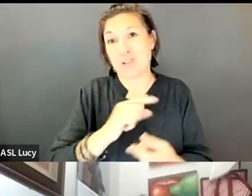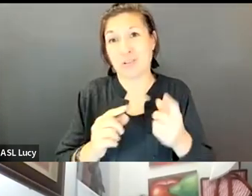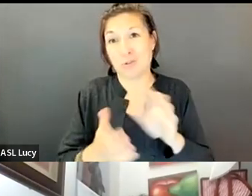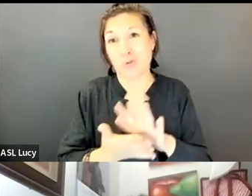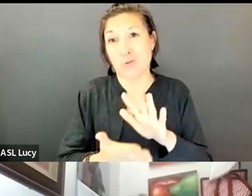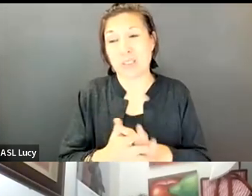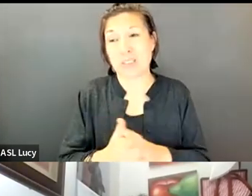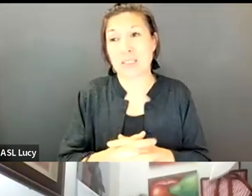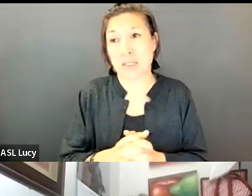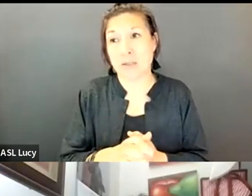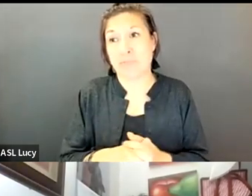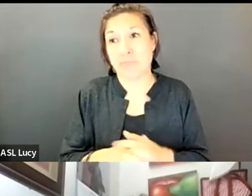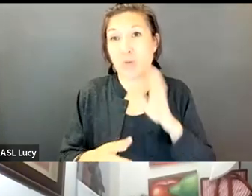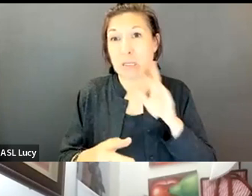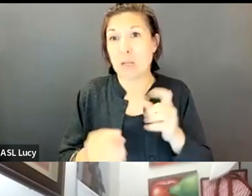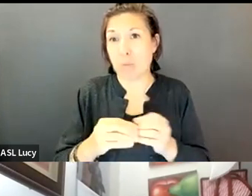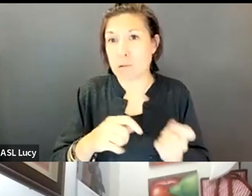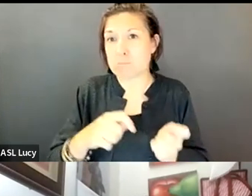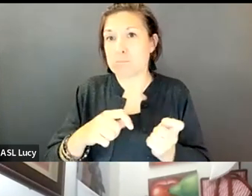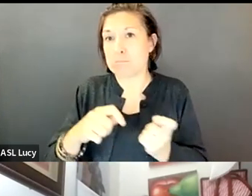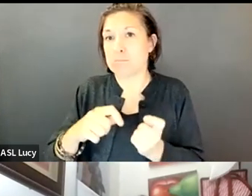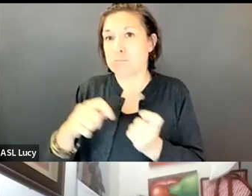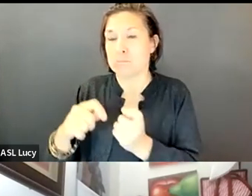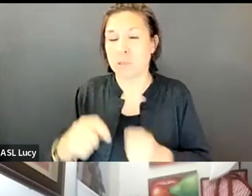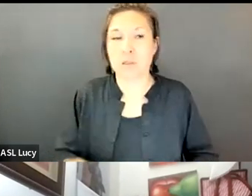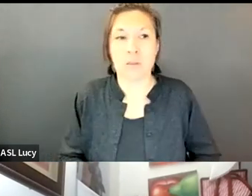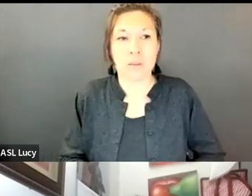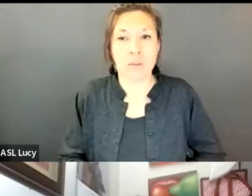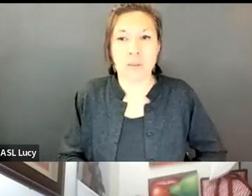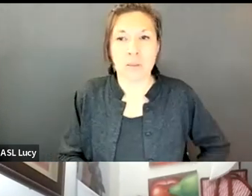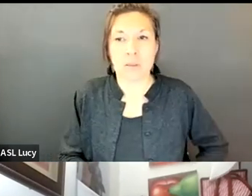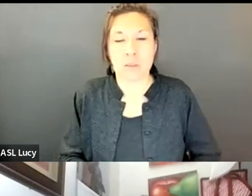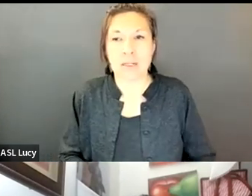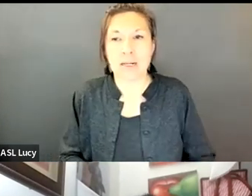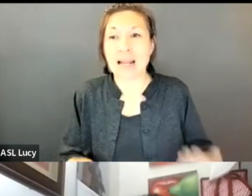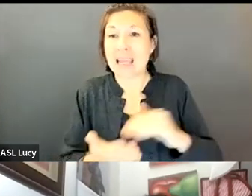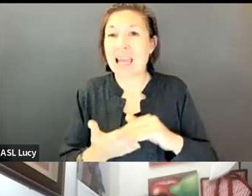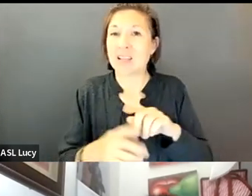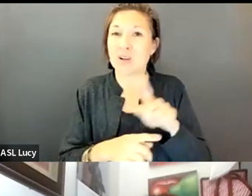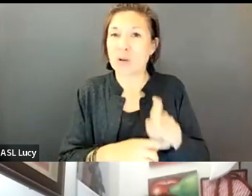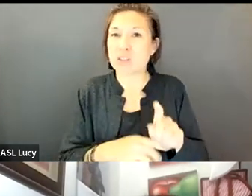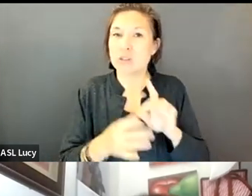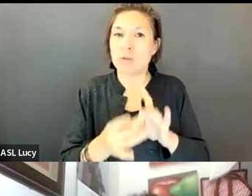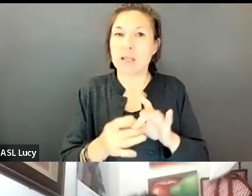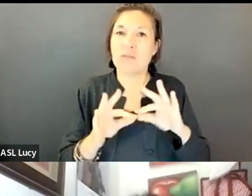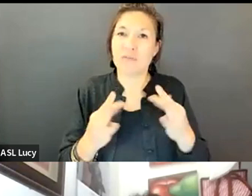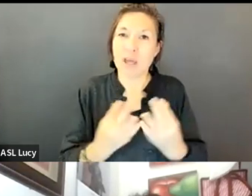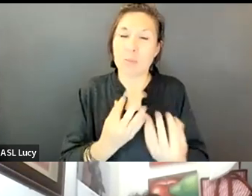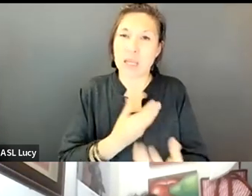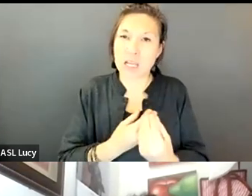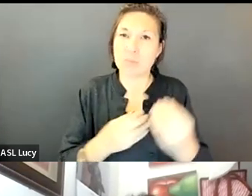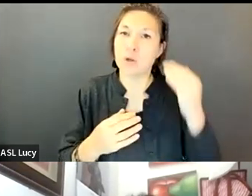you know more supports and I guess the question is again around family engagement and family awareness